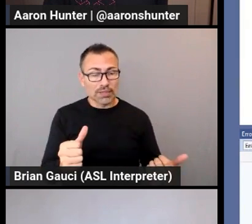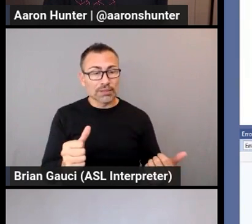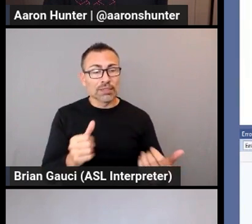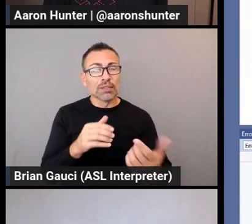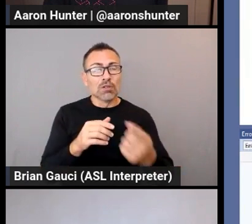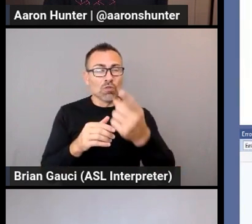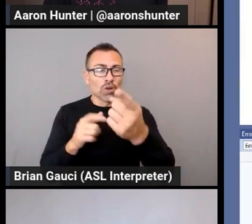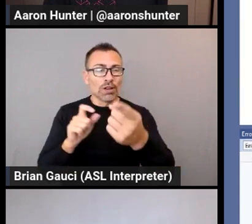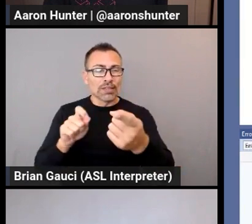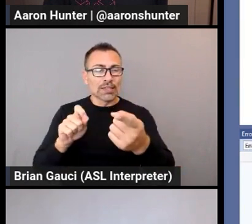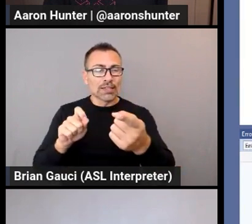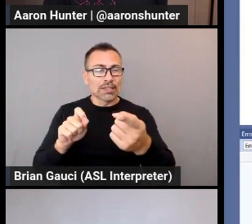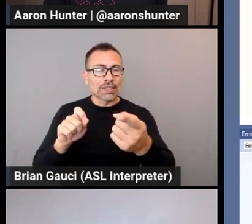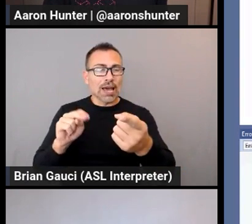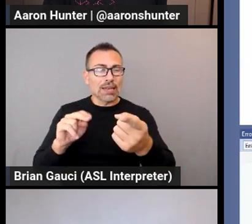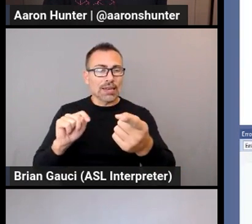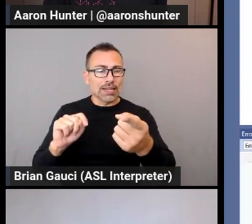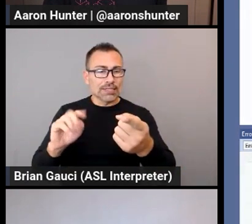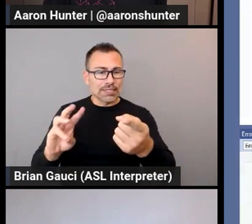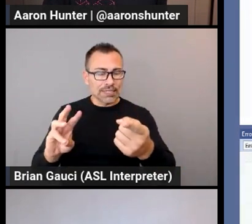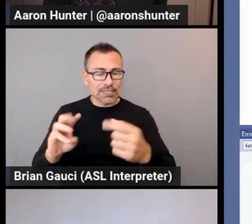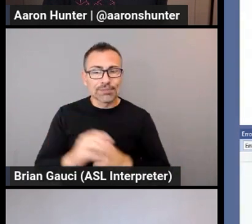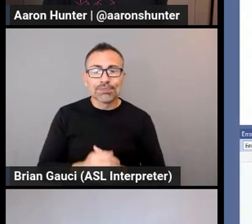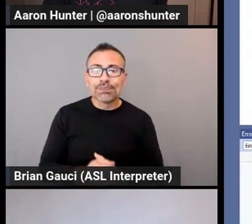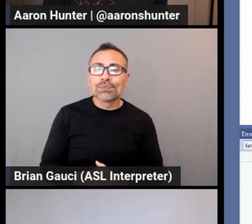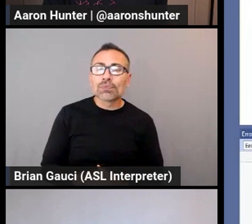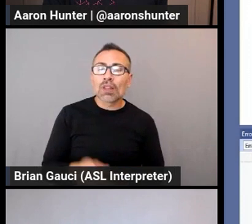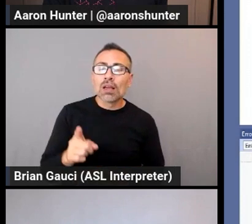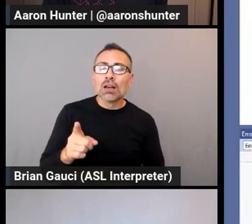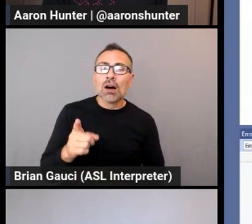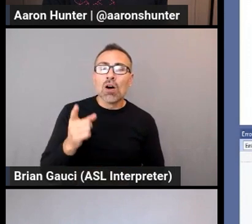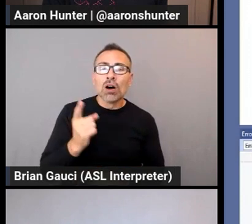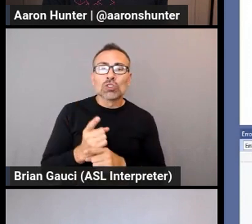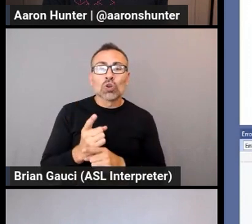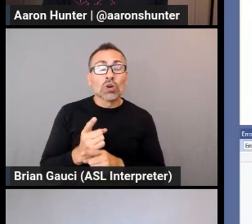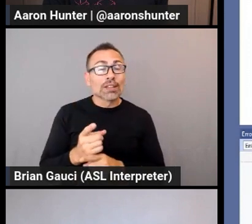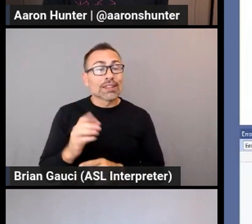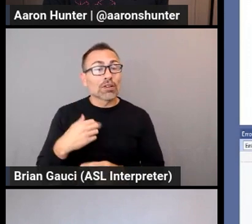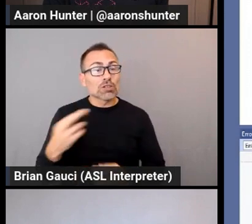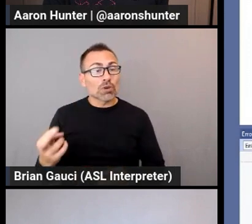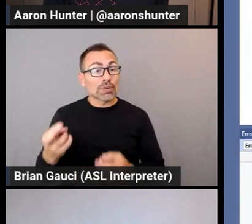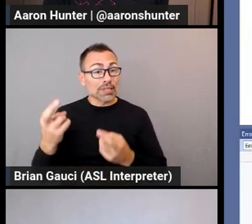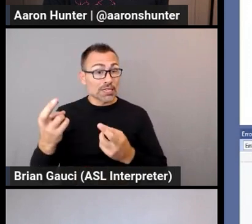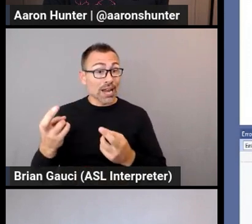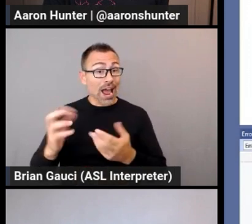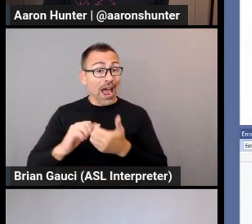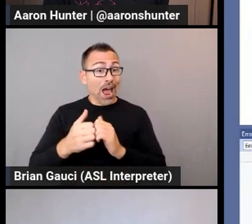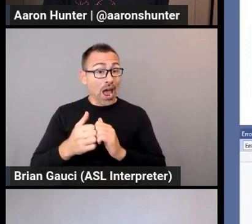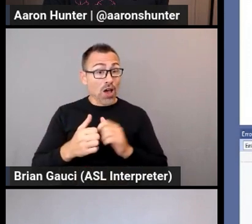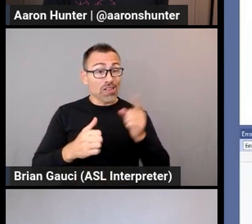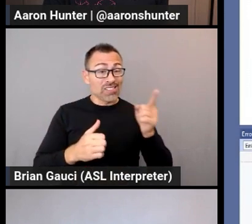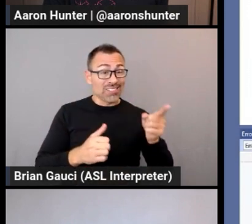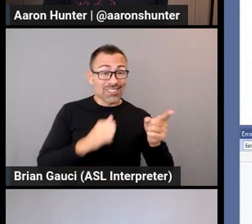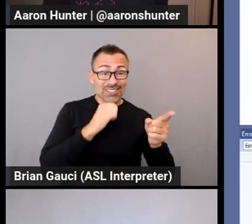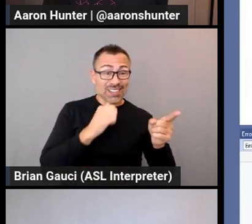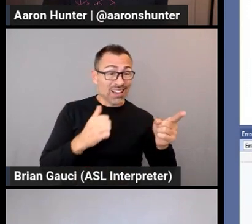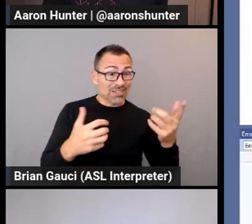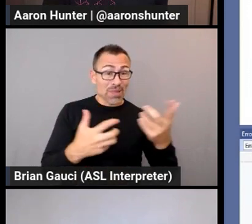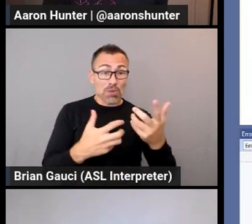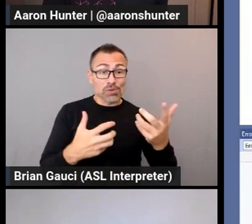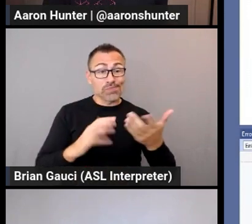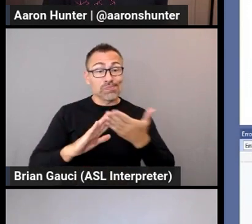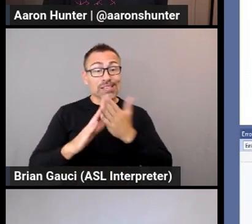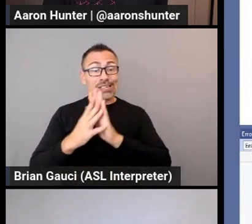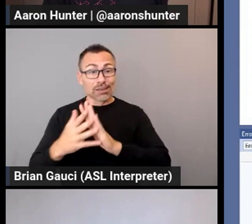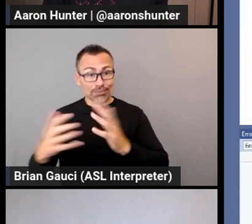indicated. And then it's also looking at, hey, here's a recommendation to make it compatible if it's not compatible. Okay. So it suggests